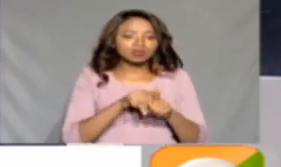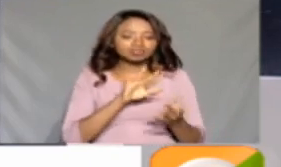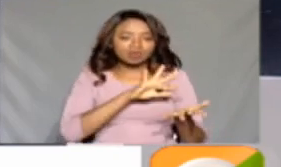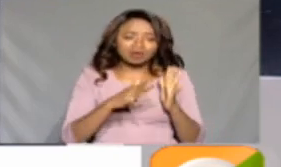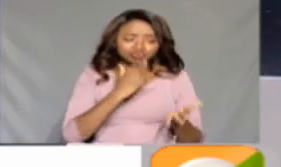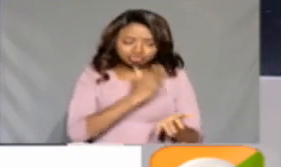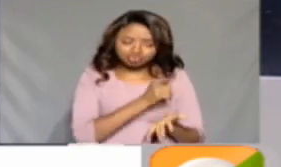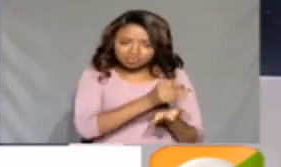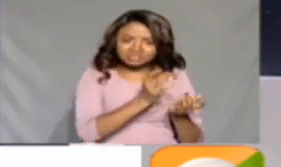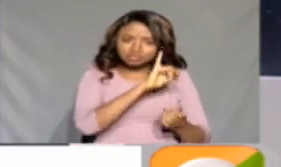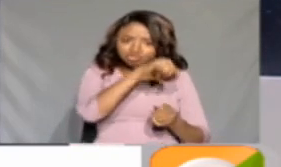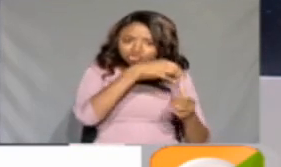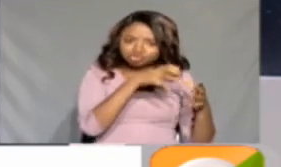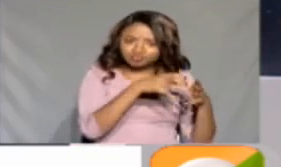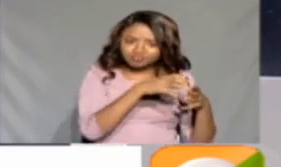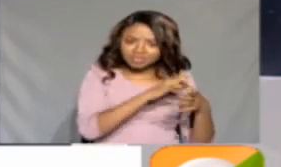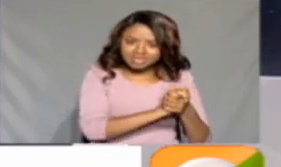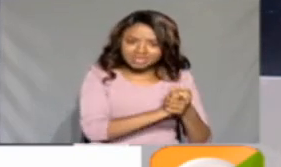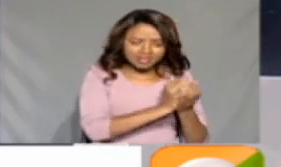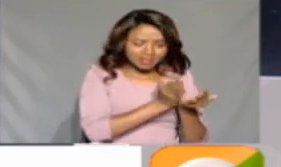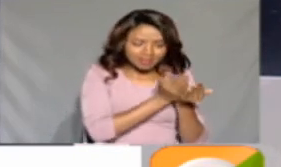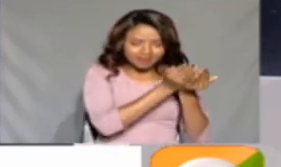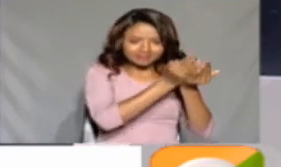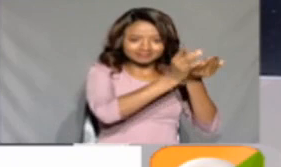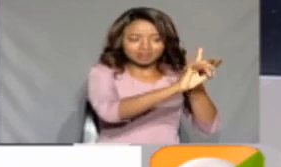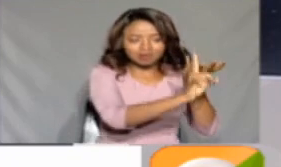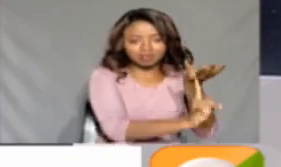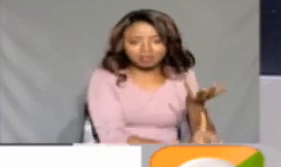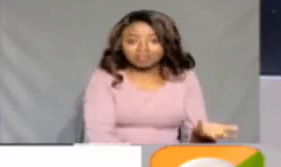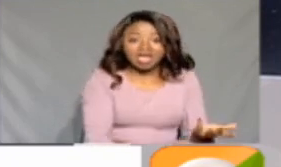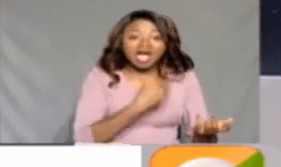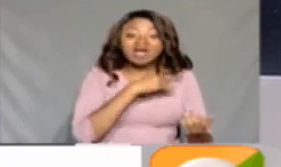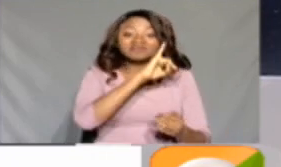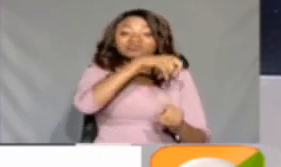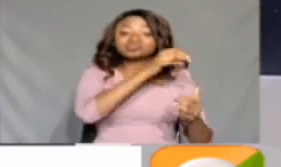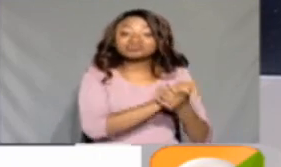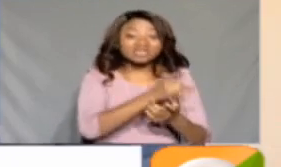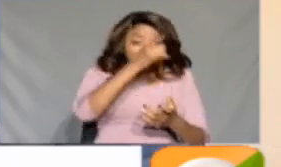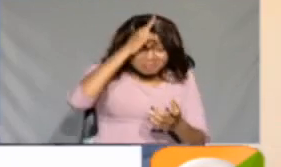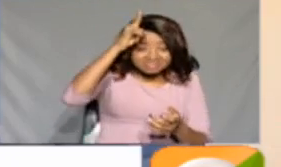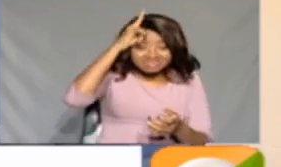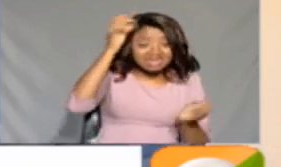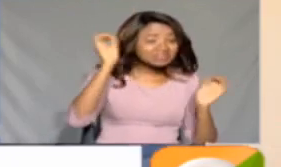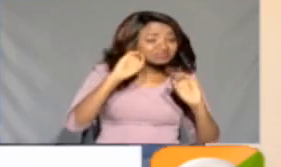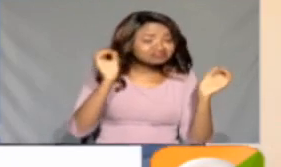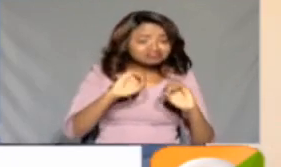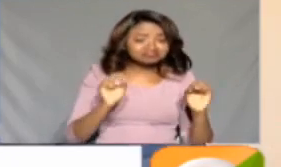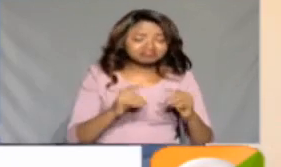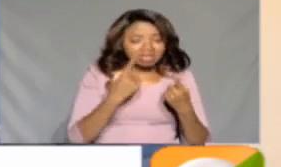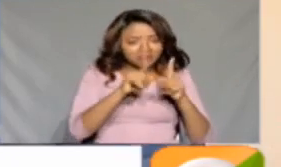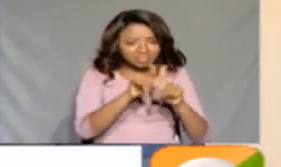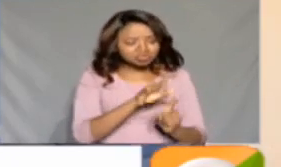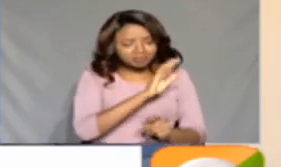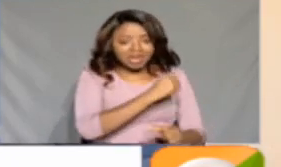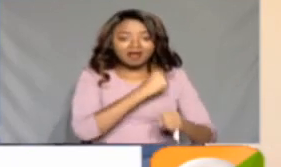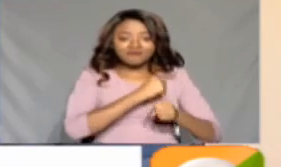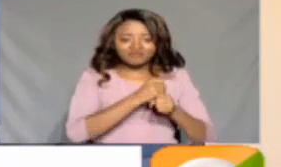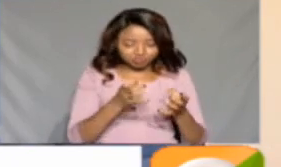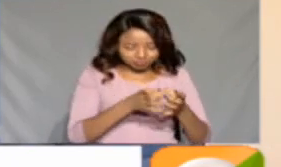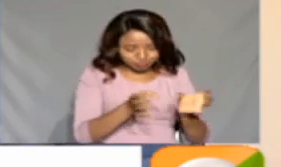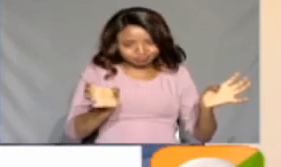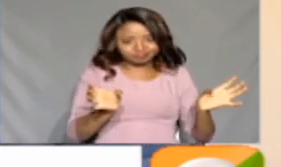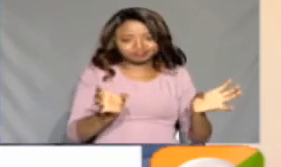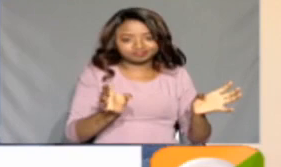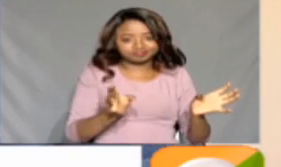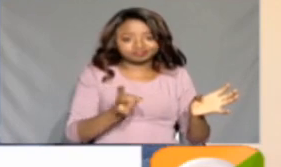is leaking. The ship has capsized. Hakuna Jubilee Mashinani, and it's split into two factions, Tanga Tanga,